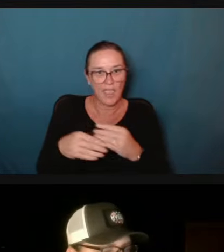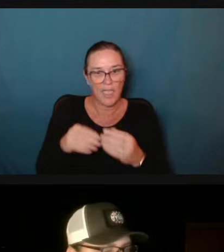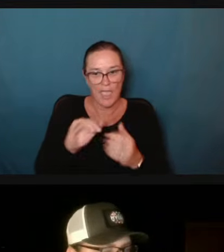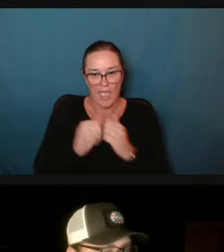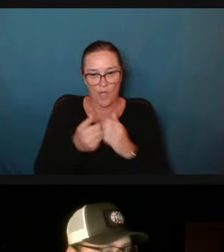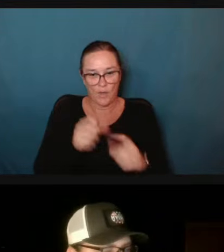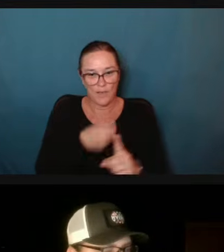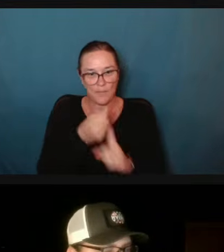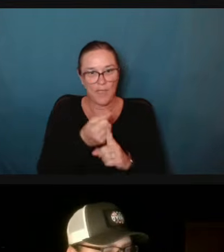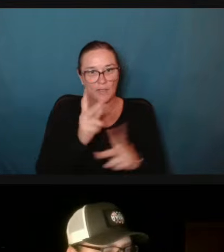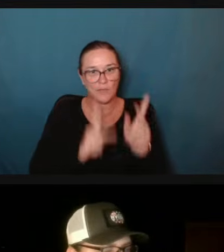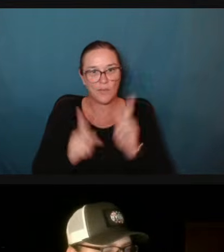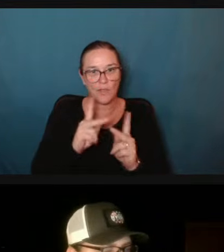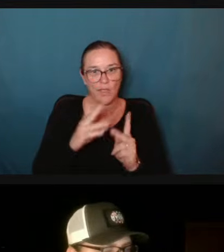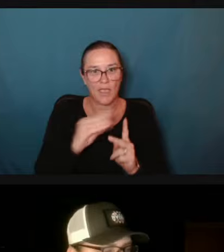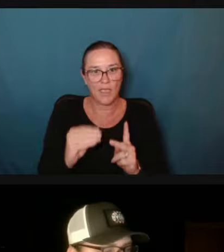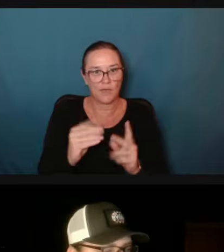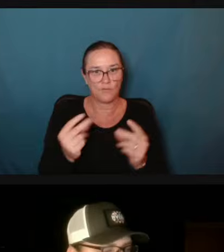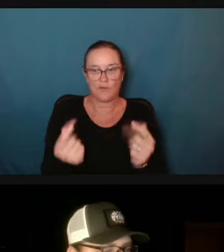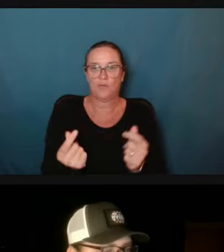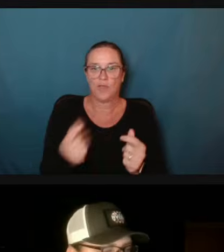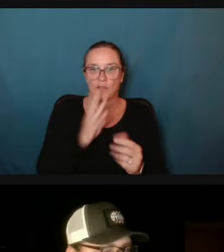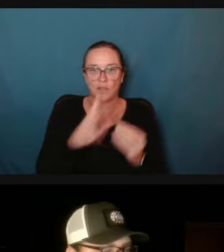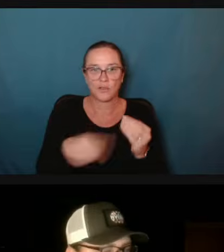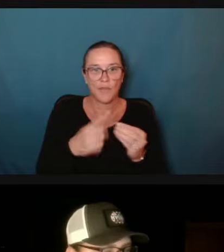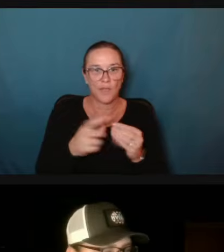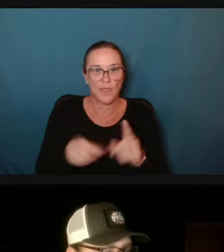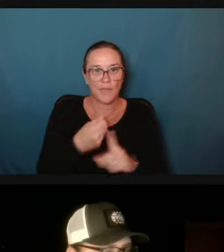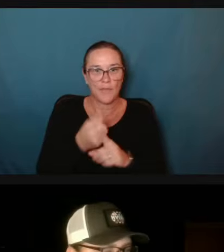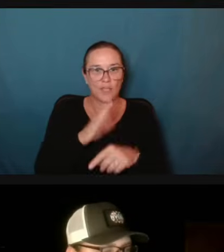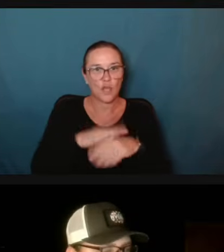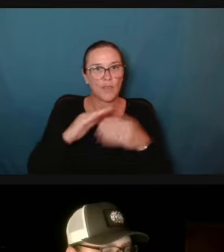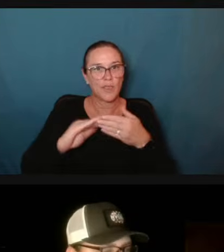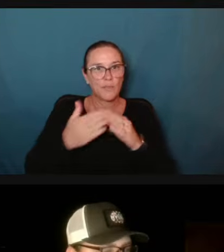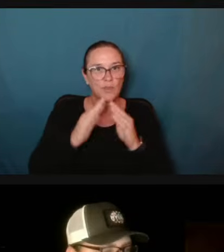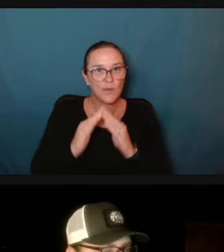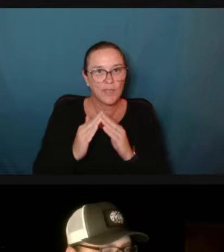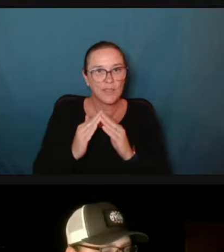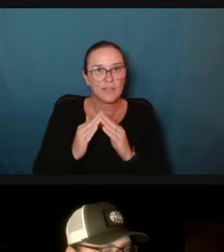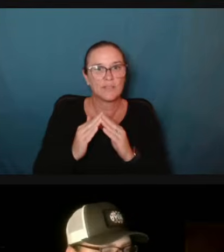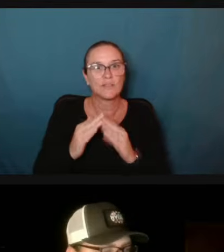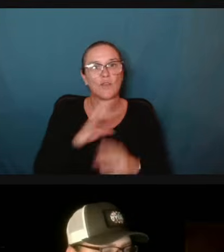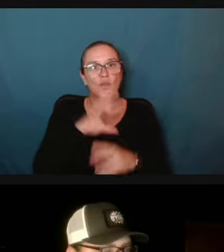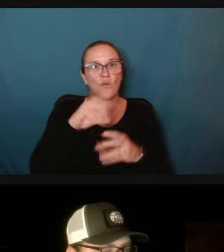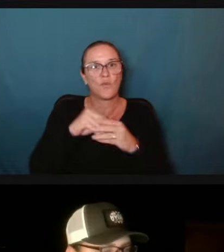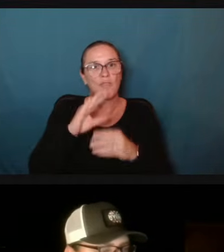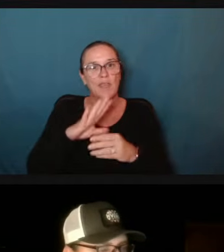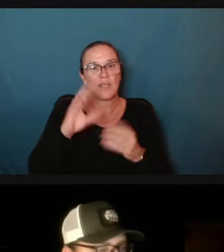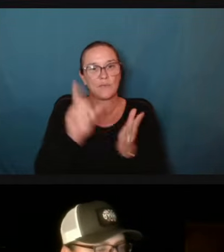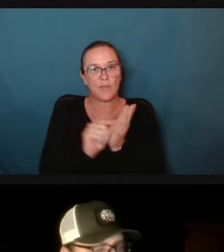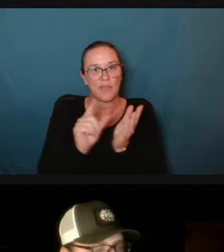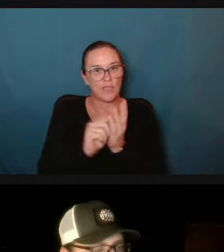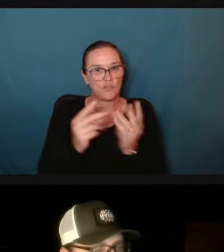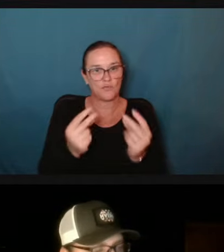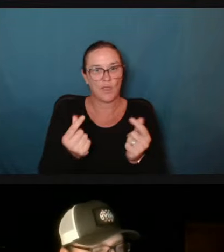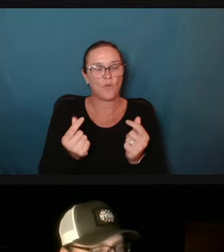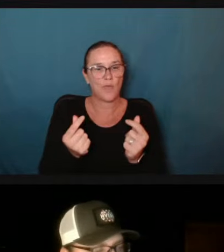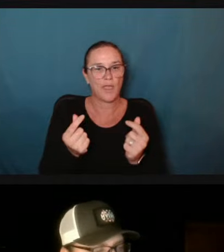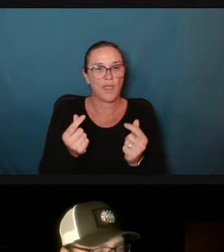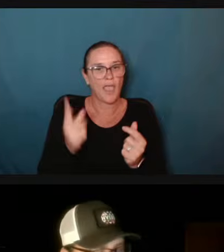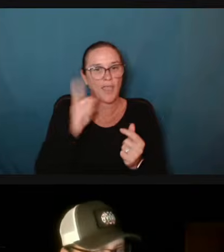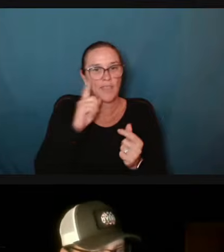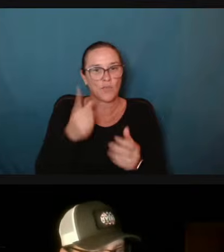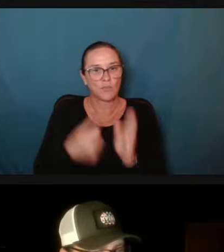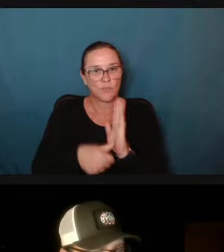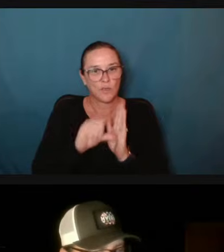to the hazard and impact on communities in his publication right away. Right, I think that was really, really impressive